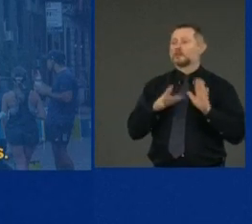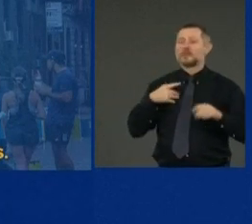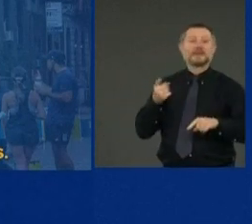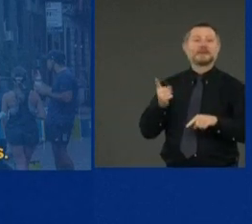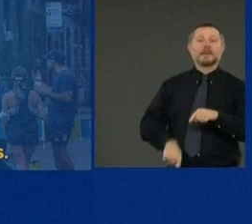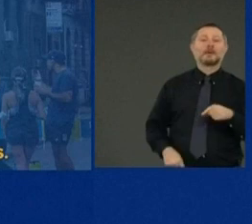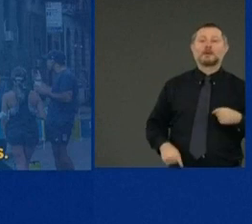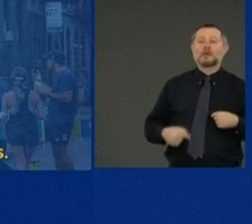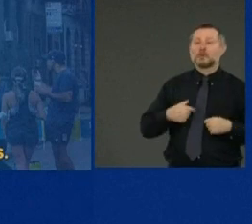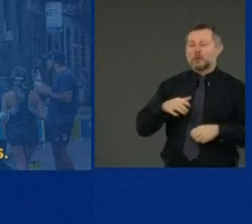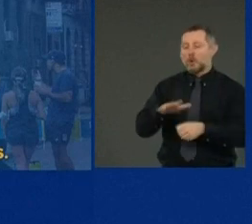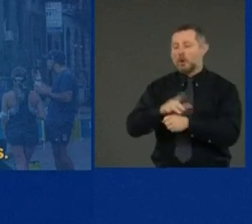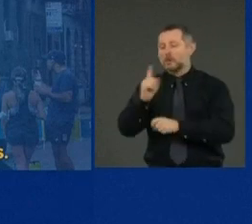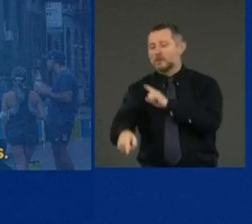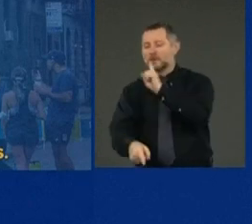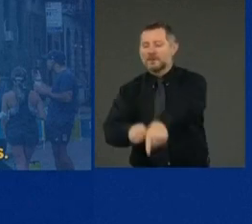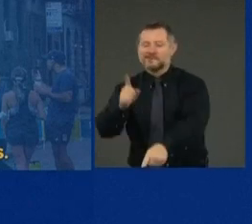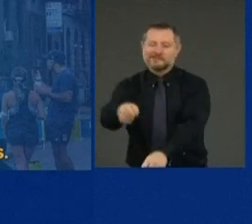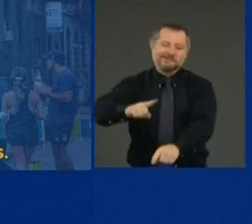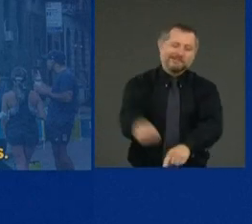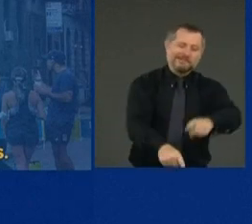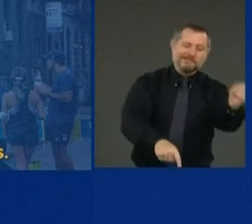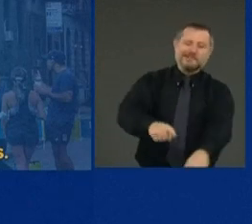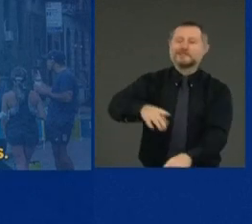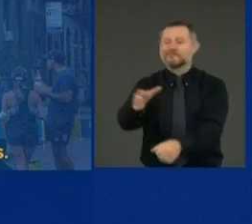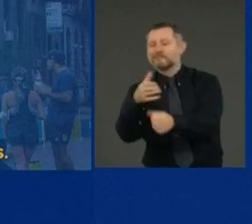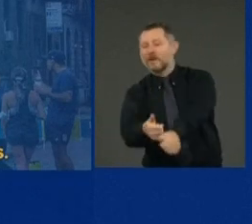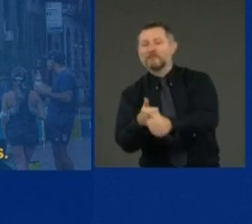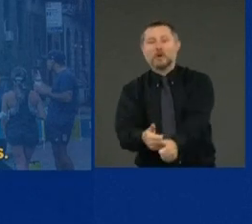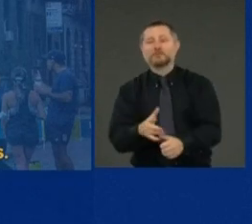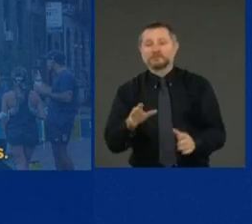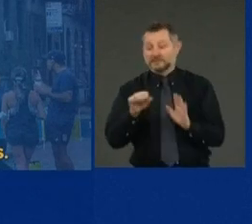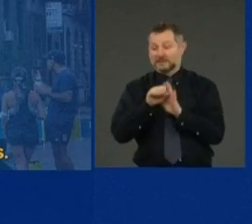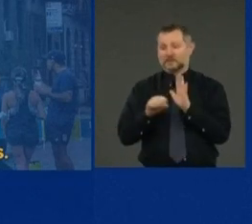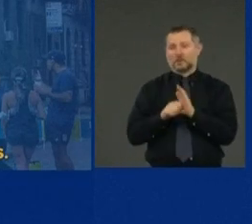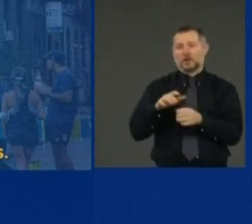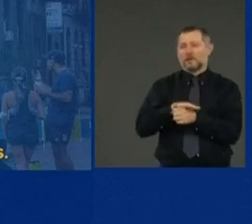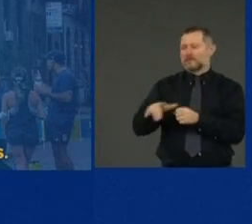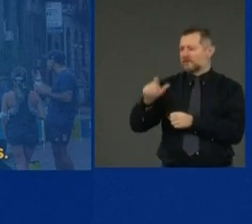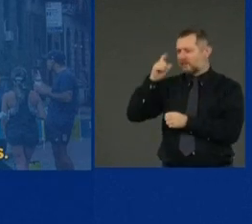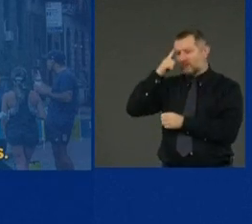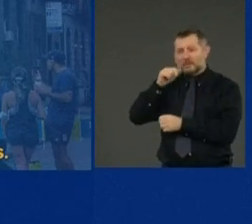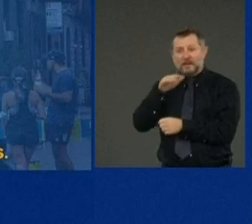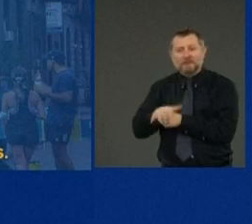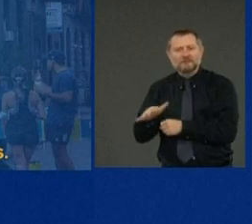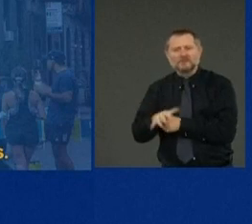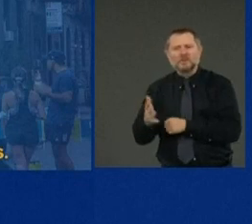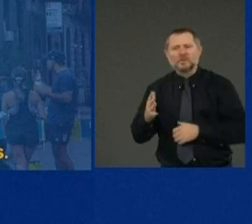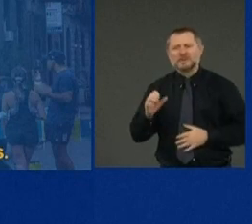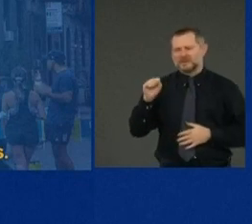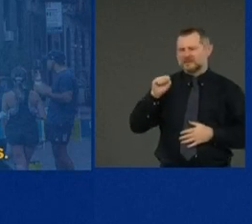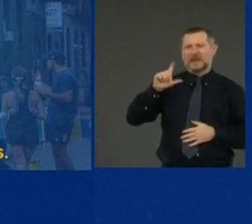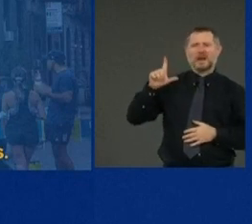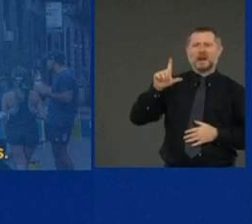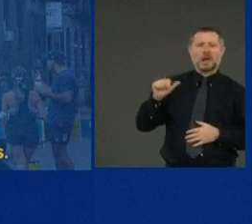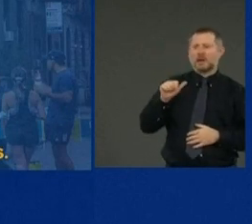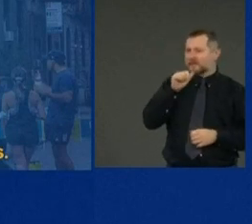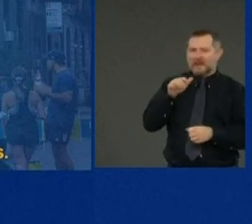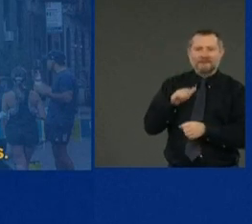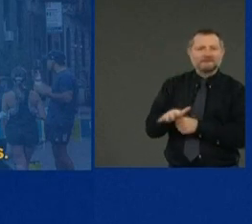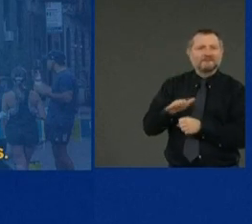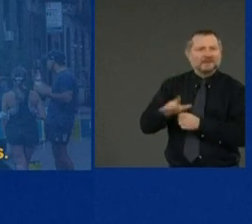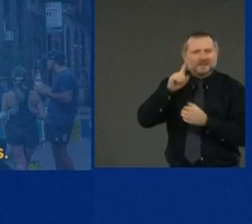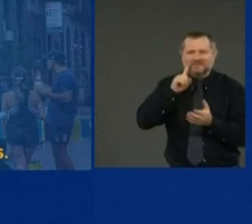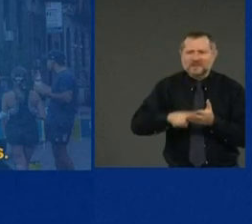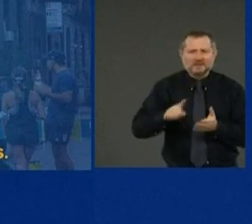state. We don't have enough people. SLA doesn't have enough investigators. We need the local